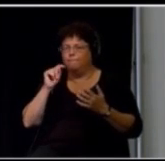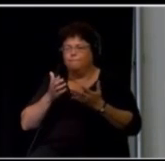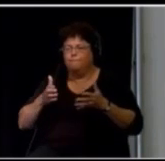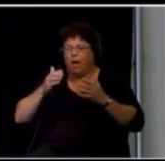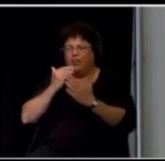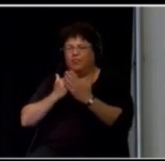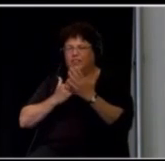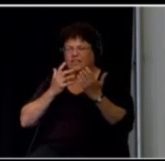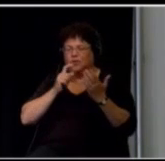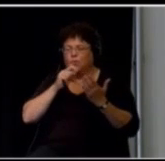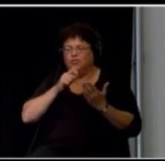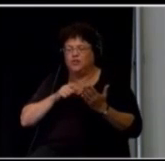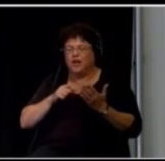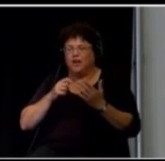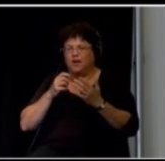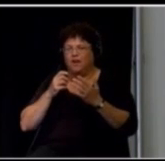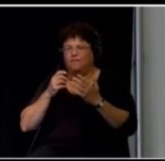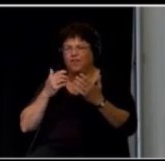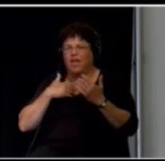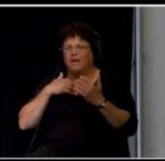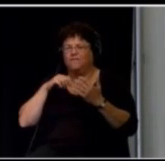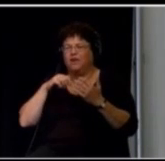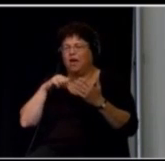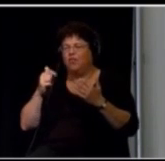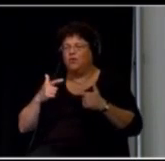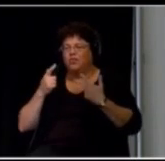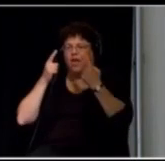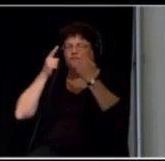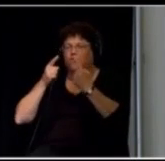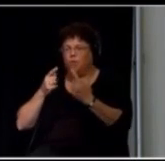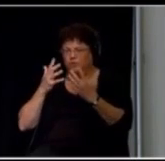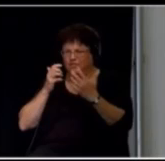and pursue a few other life goals that I have.